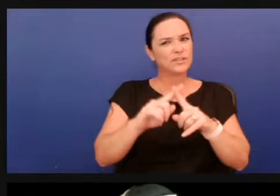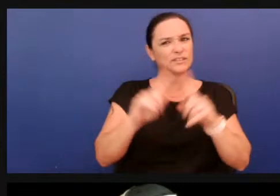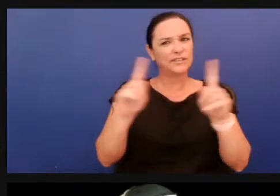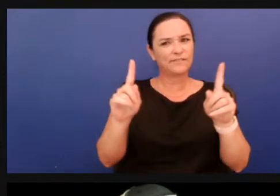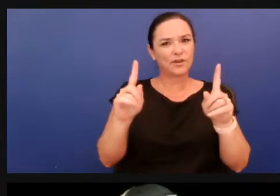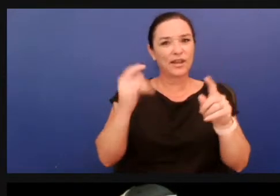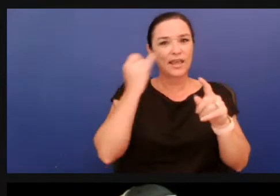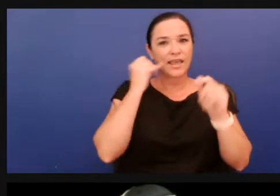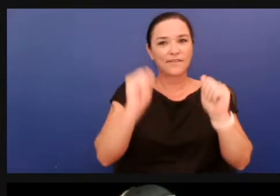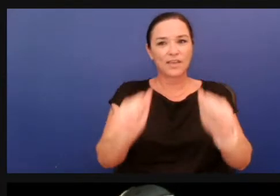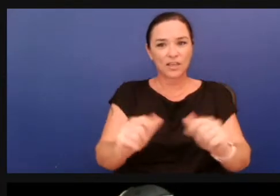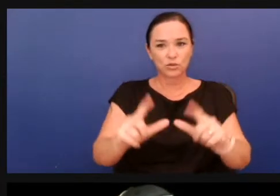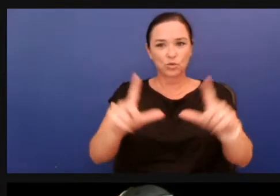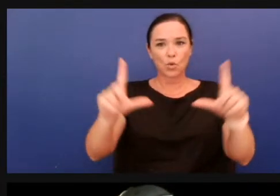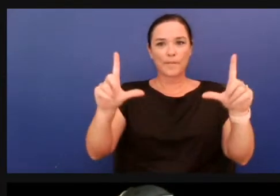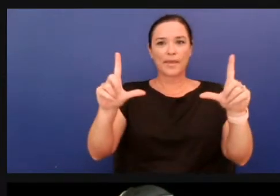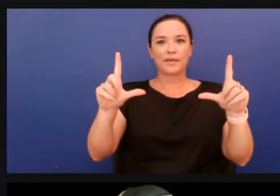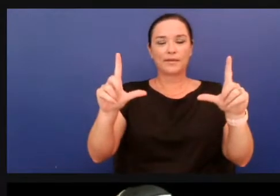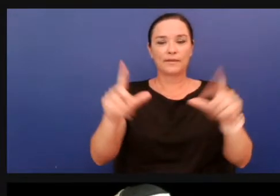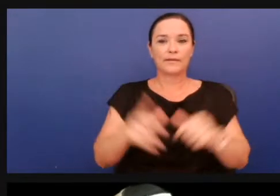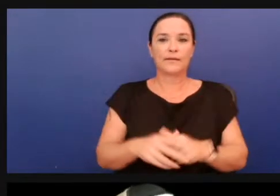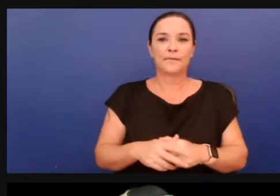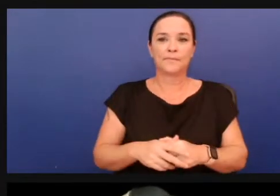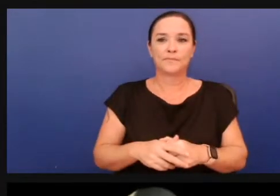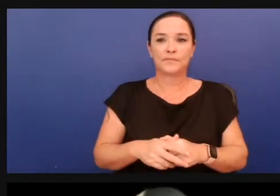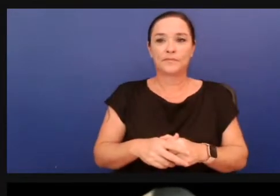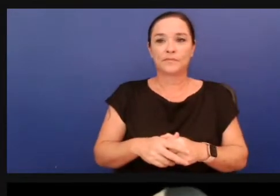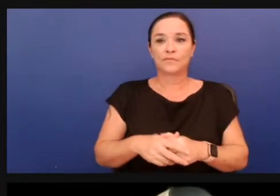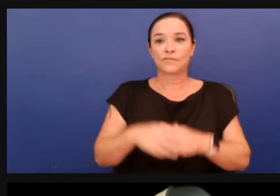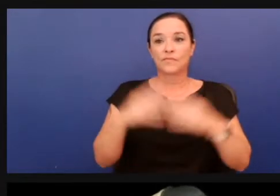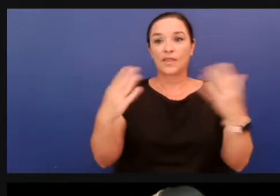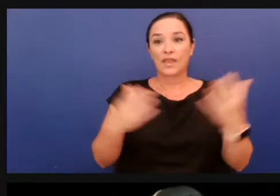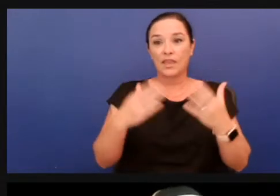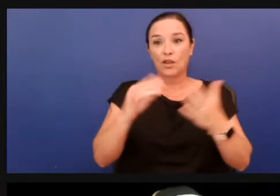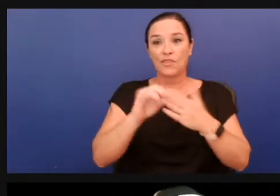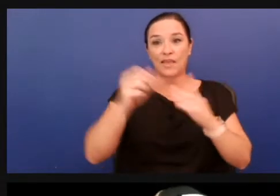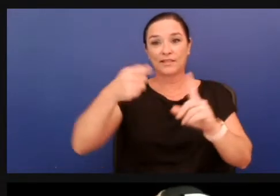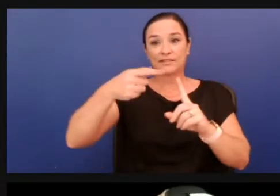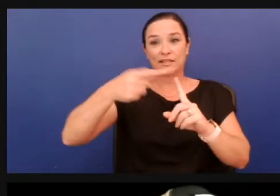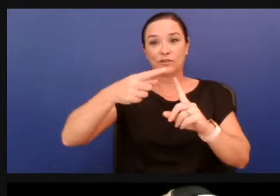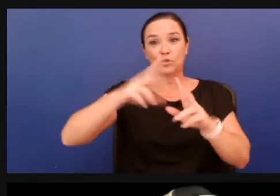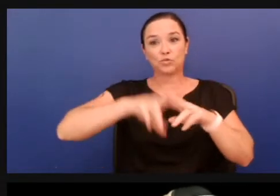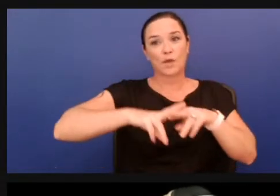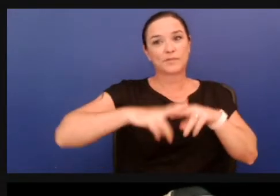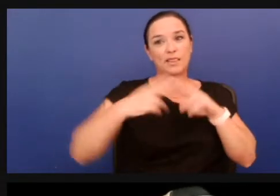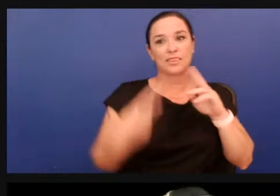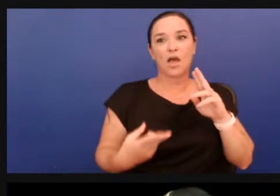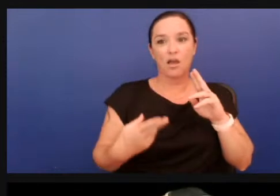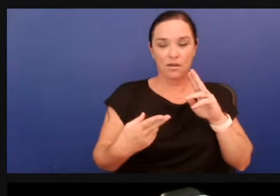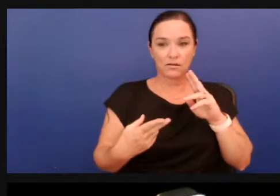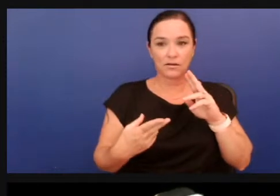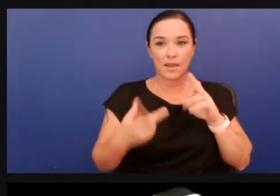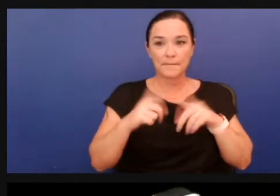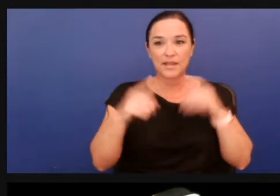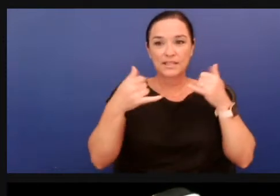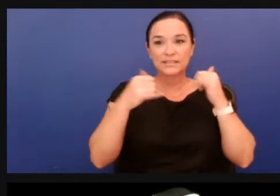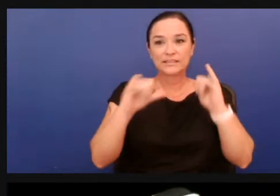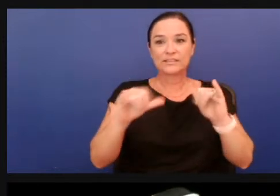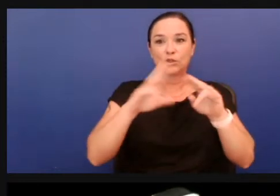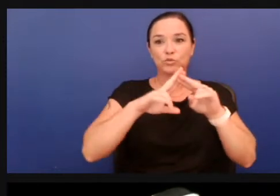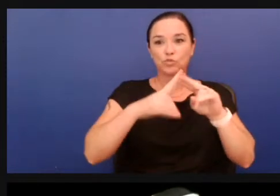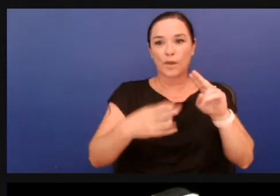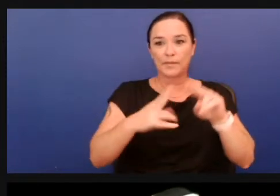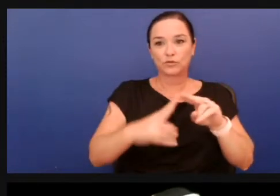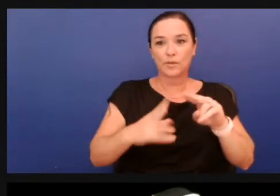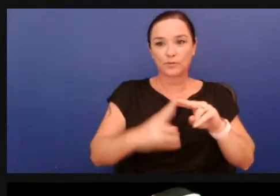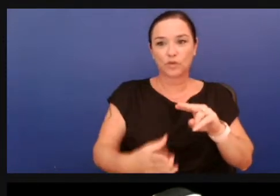all the way to that one over here. Here, this signal dropped a lot, but it's still dropping. A slightly slower rate,